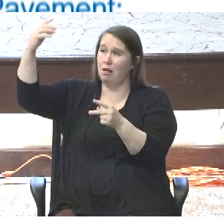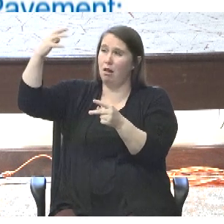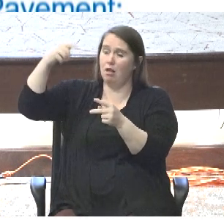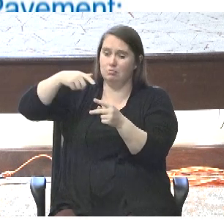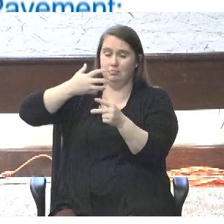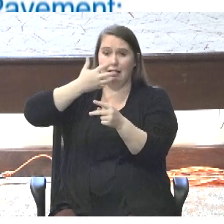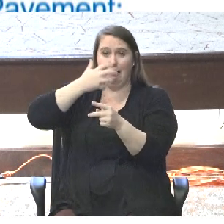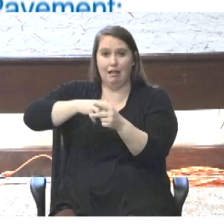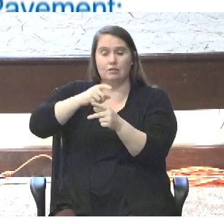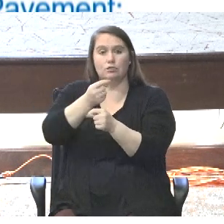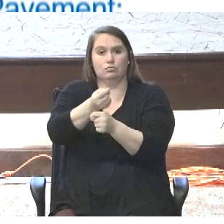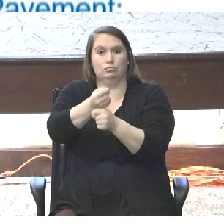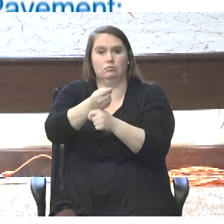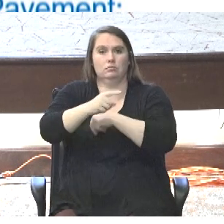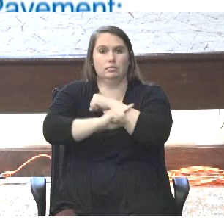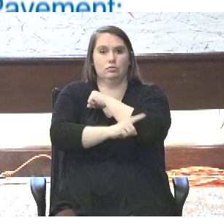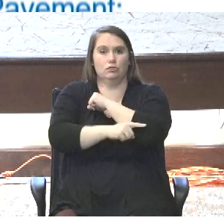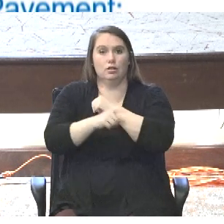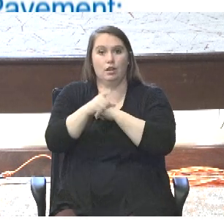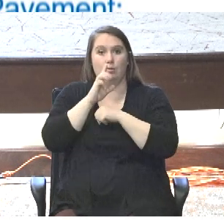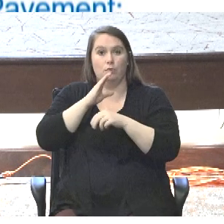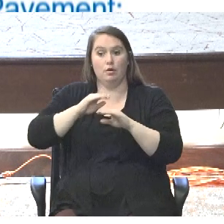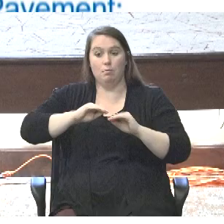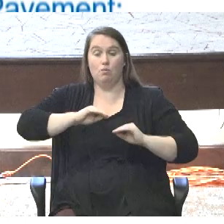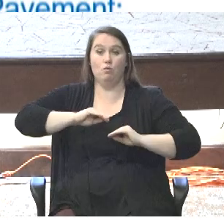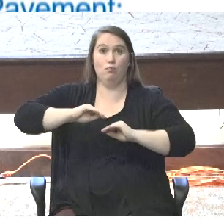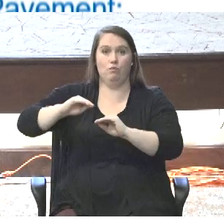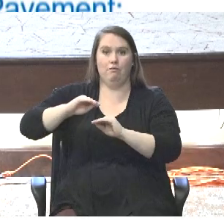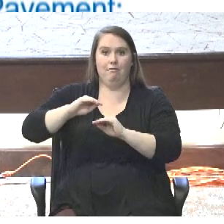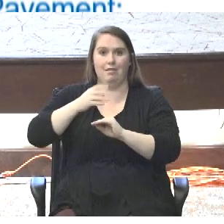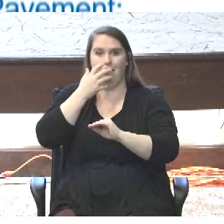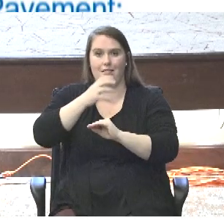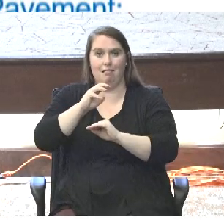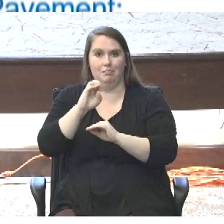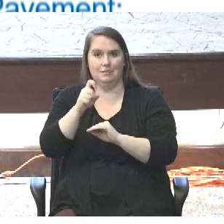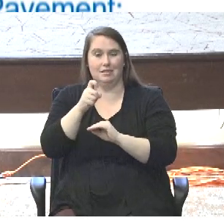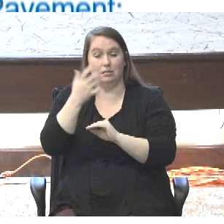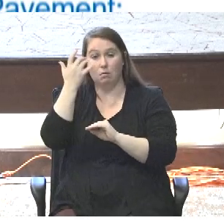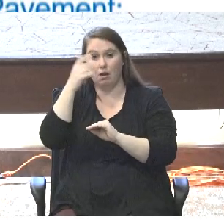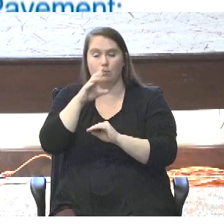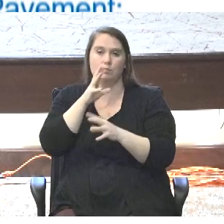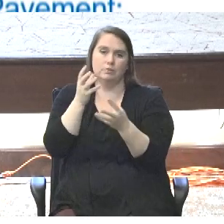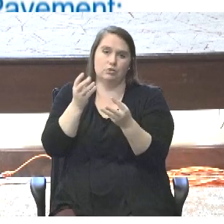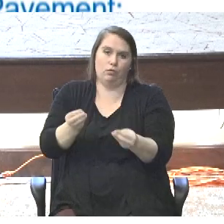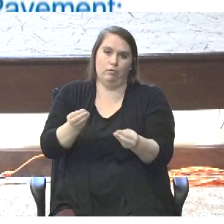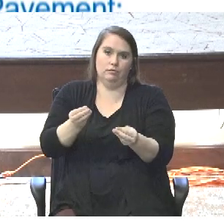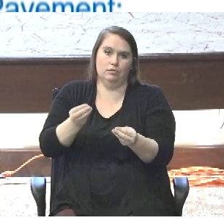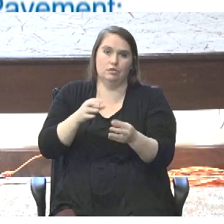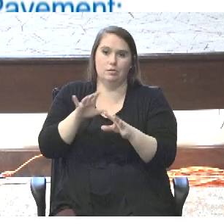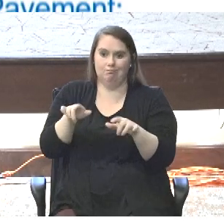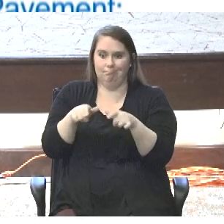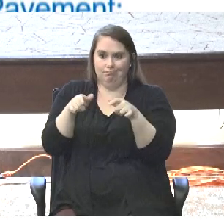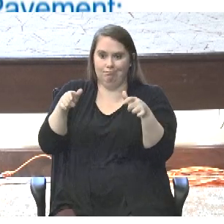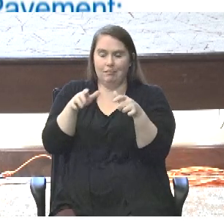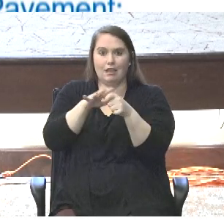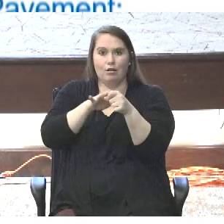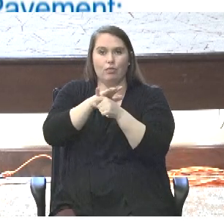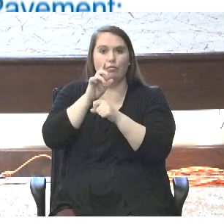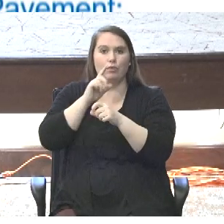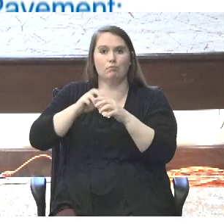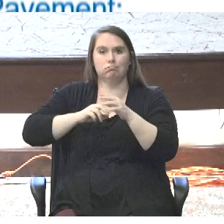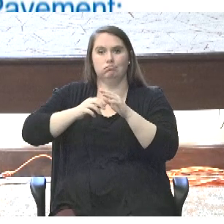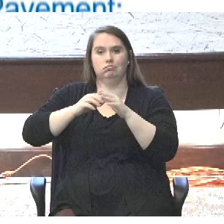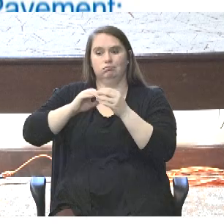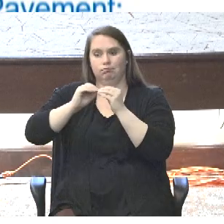trash trucks tend to shove that hot mix because it gets soft. So it's just a big area for